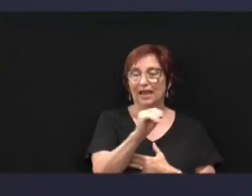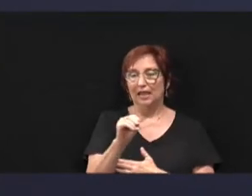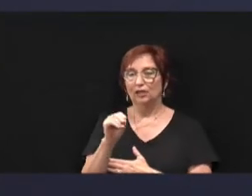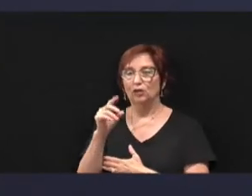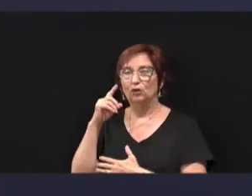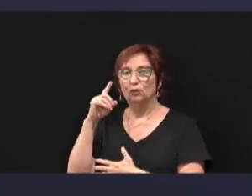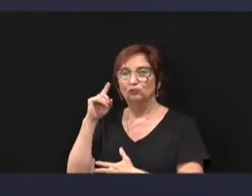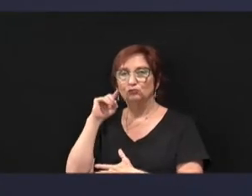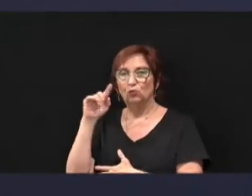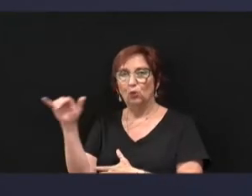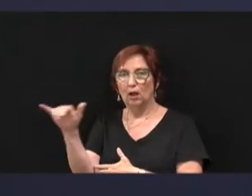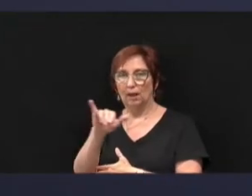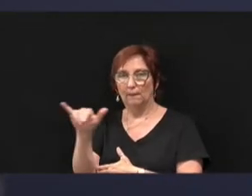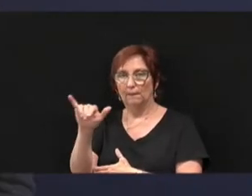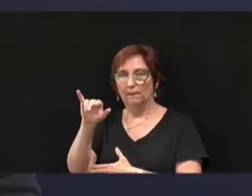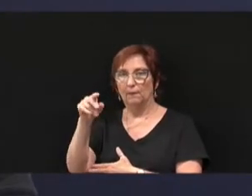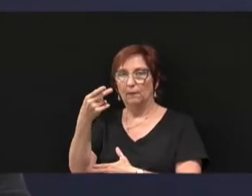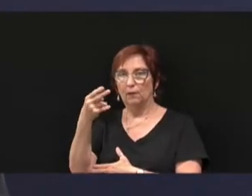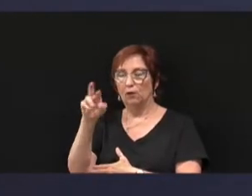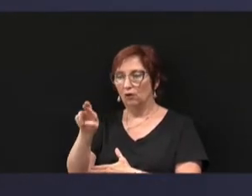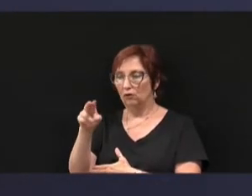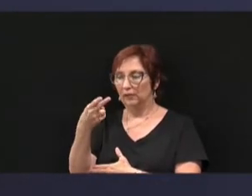talking about